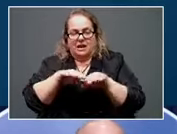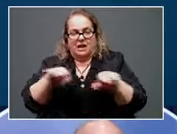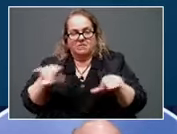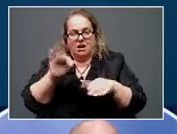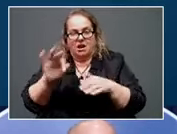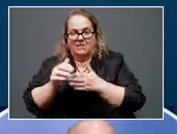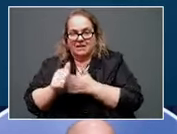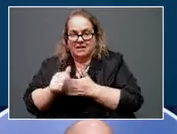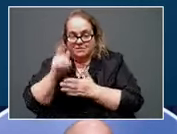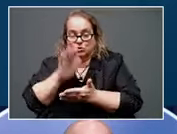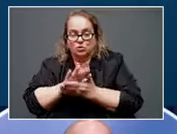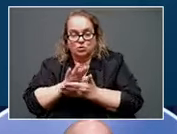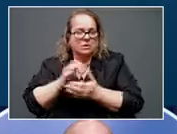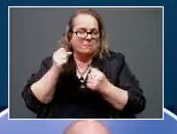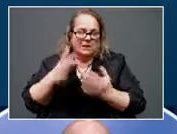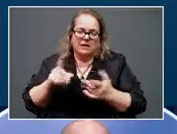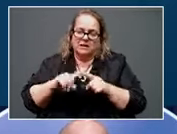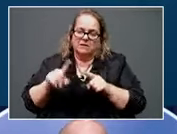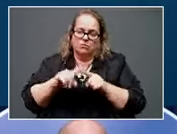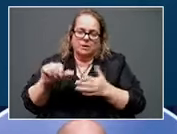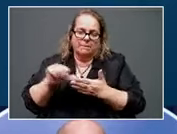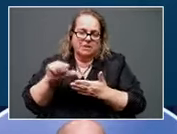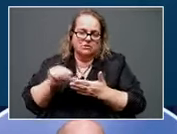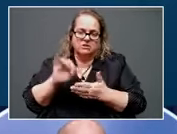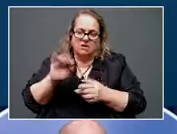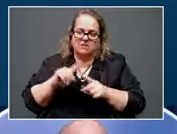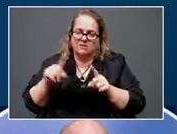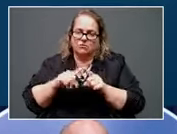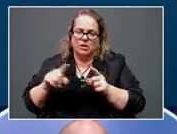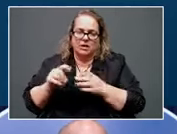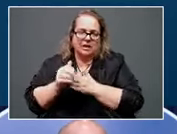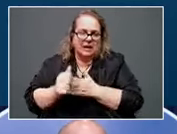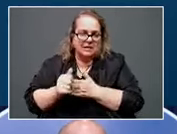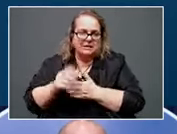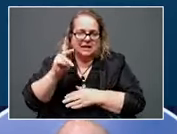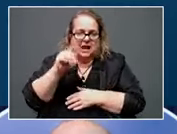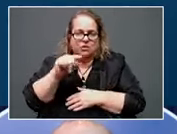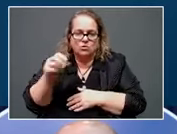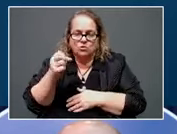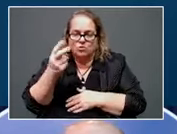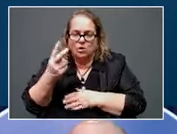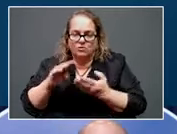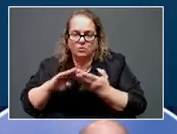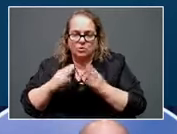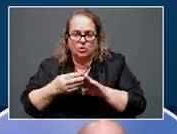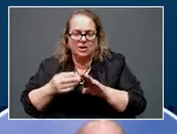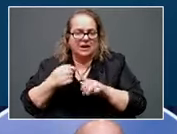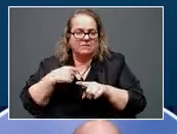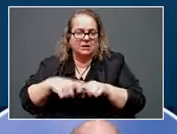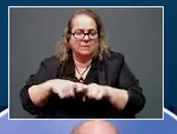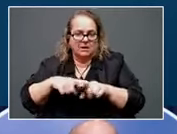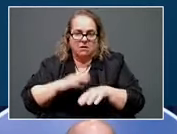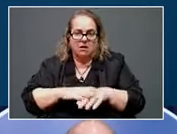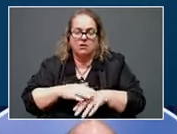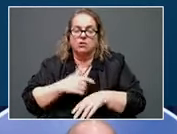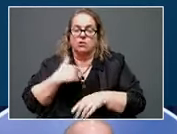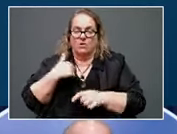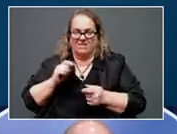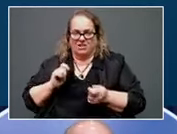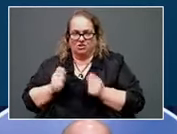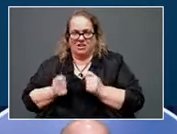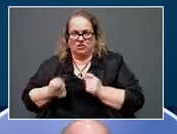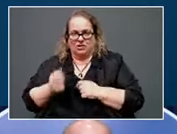many pages more of other guidance on the webpage that the K-12 community has relied upon. We are revising those this